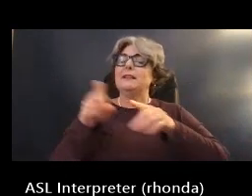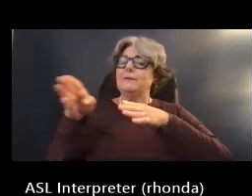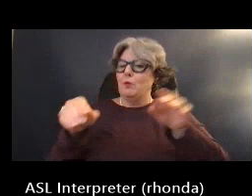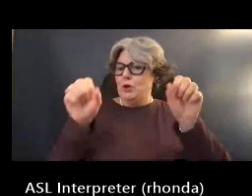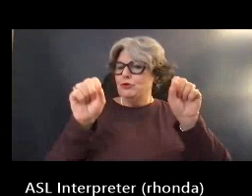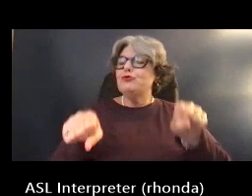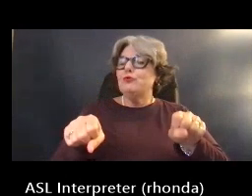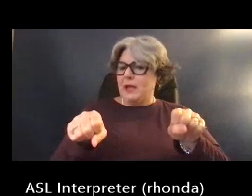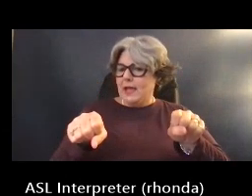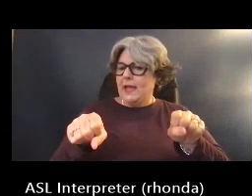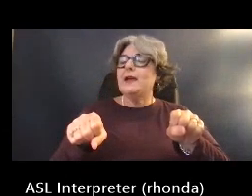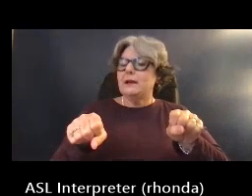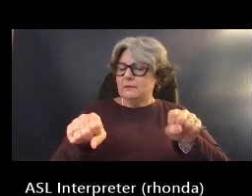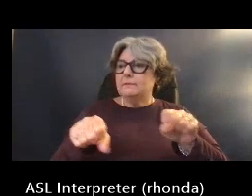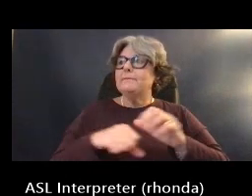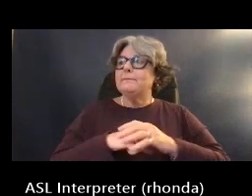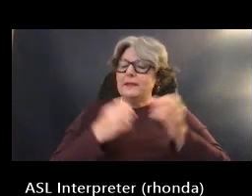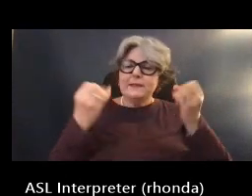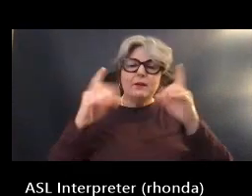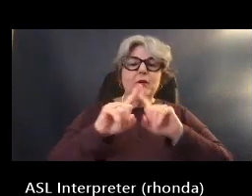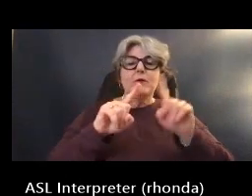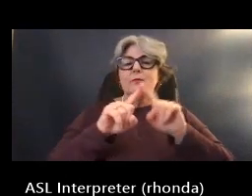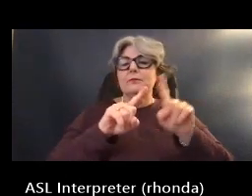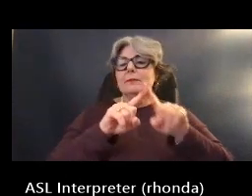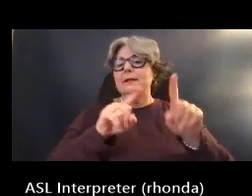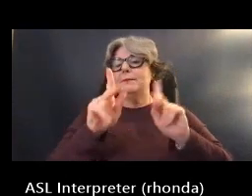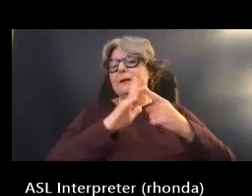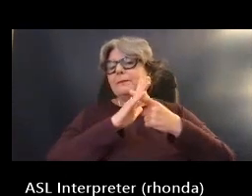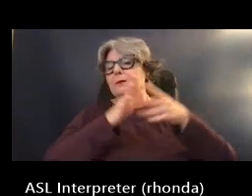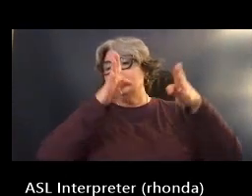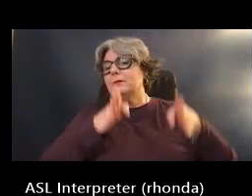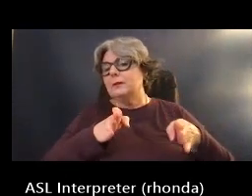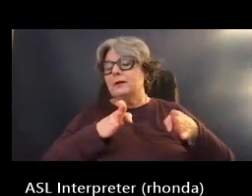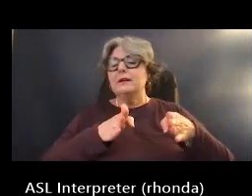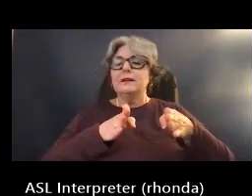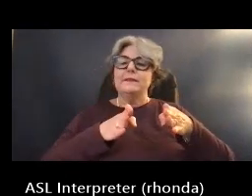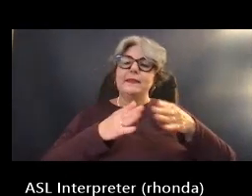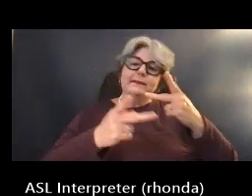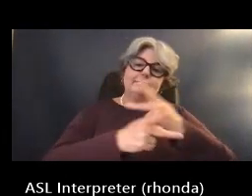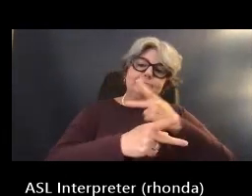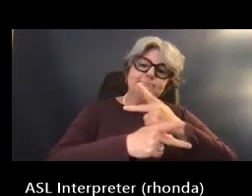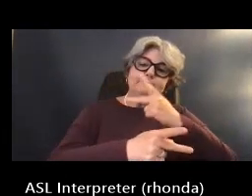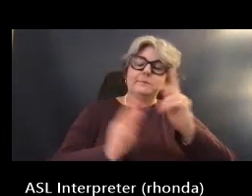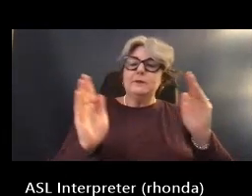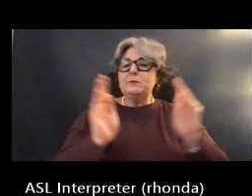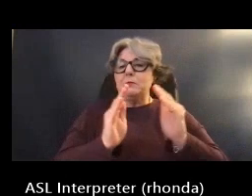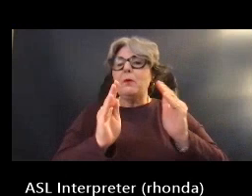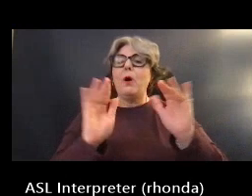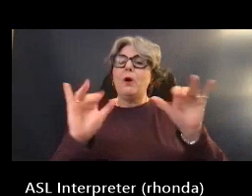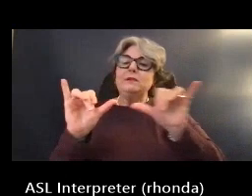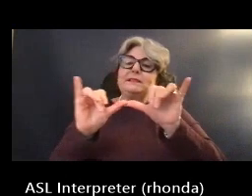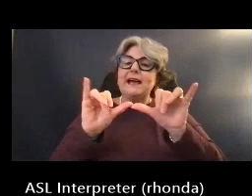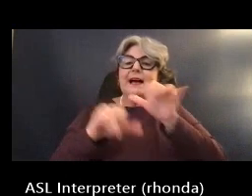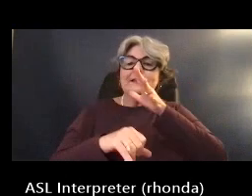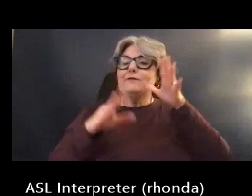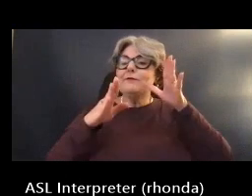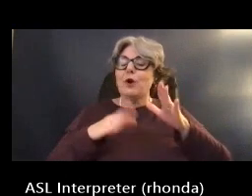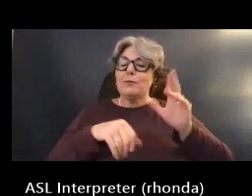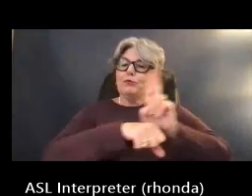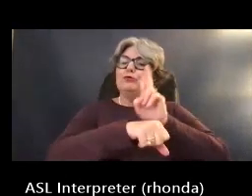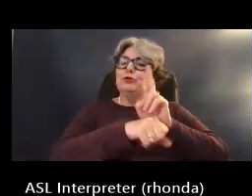of, there are many implementers that can get down to the small scale farmers to implement